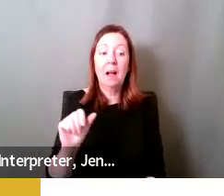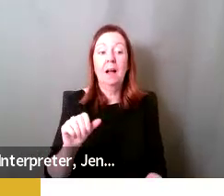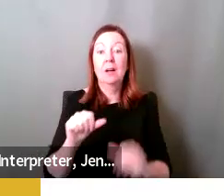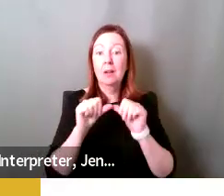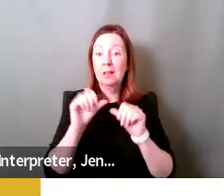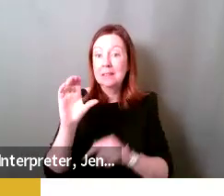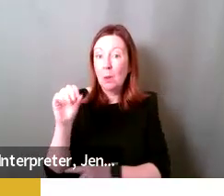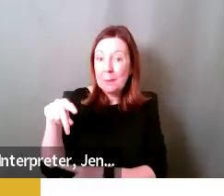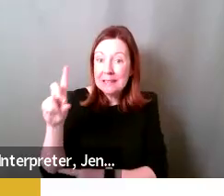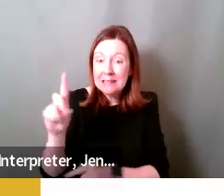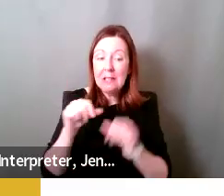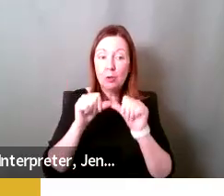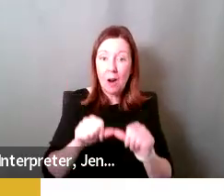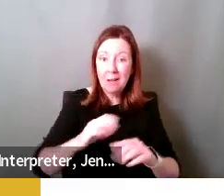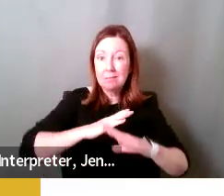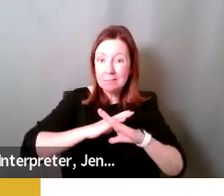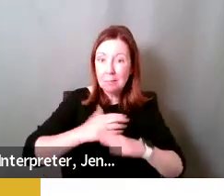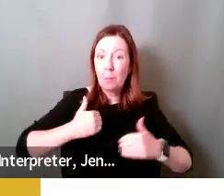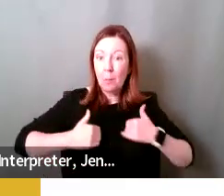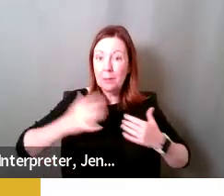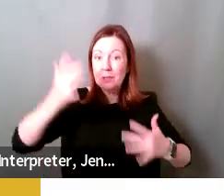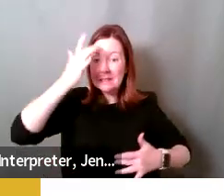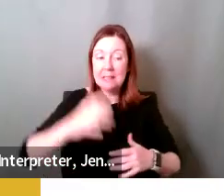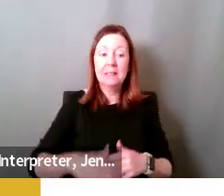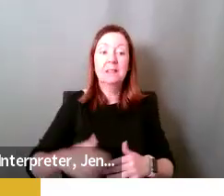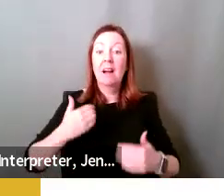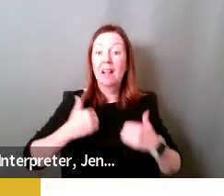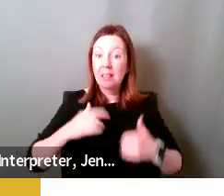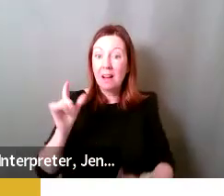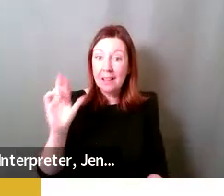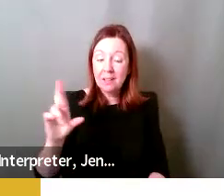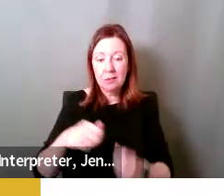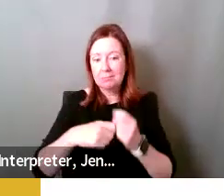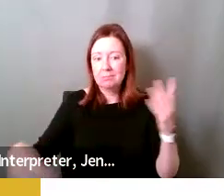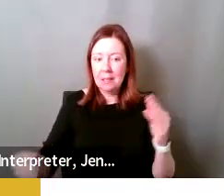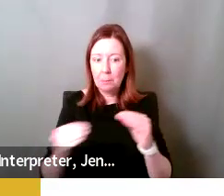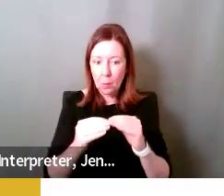chronic obstructive pulmonary disease, lung cancer, and more.